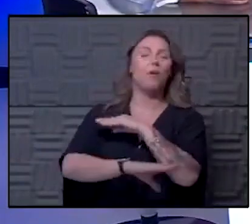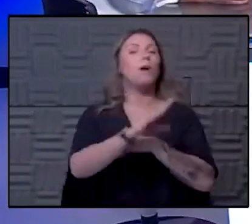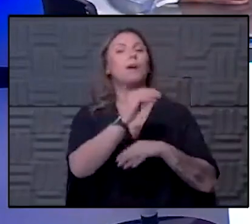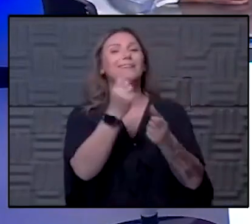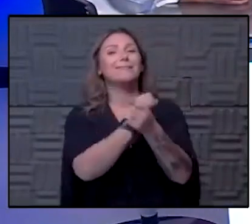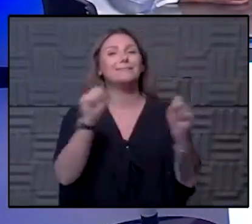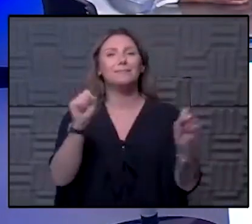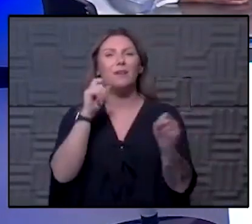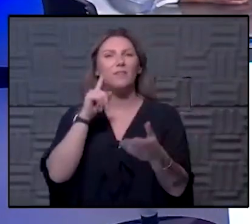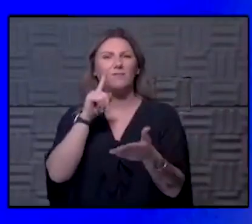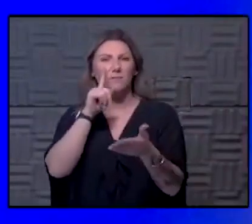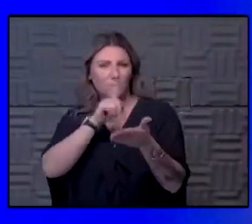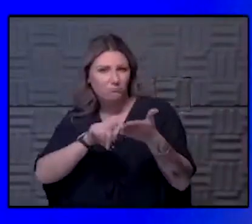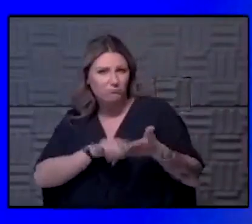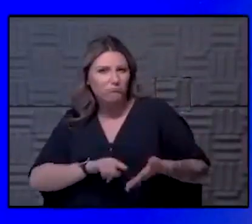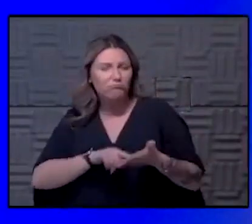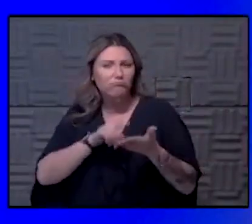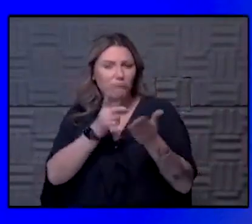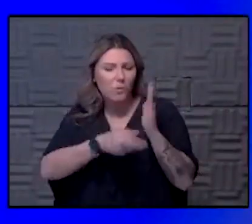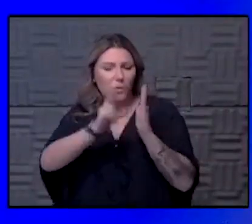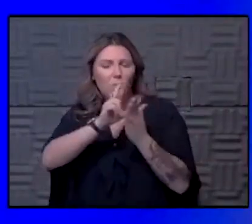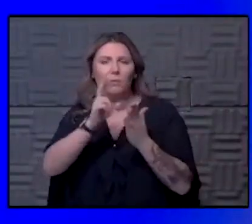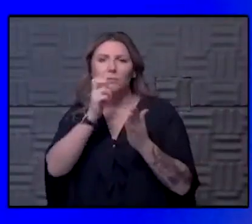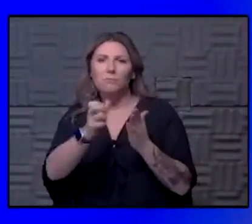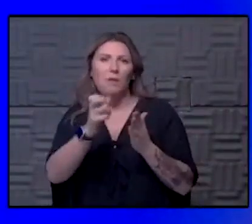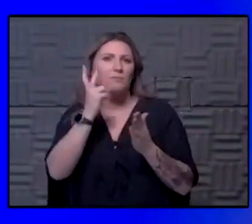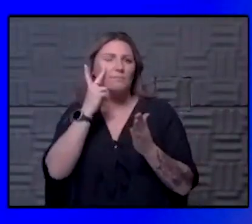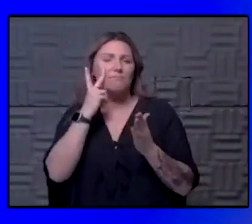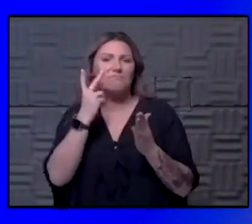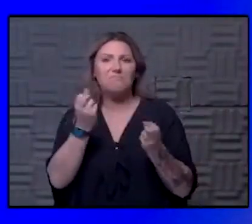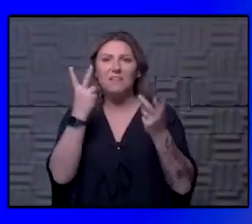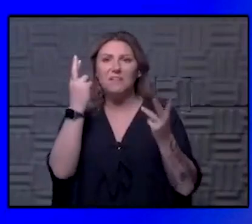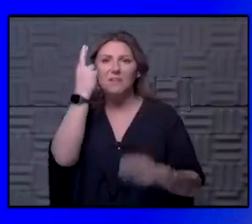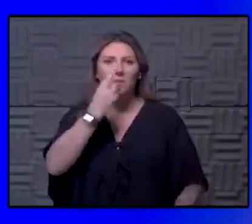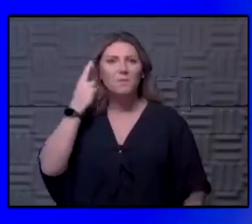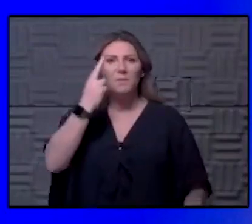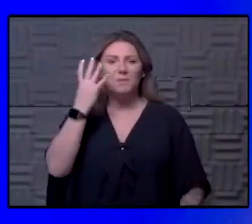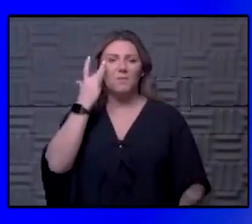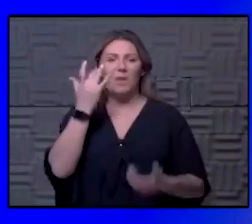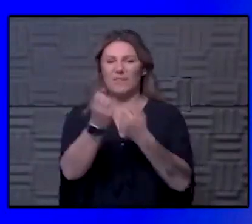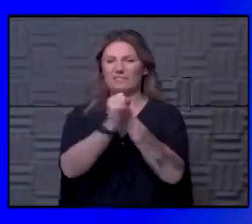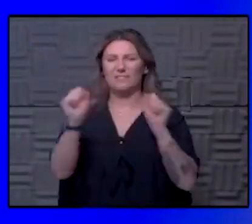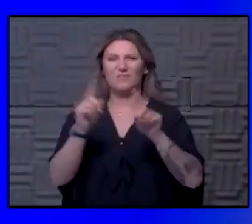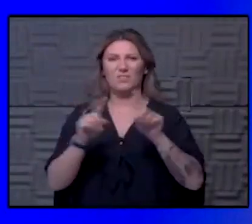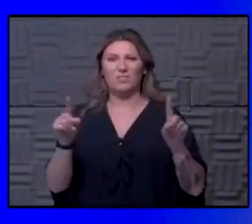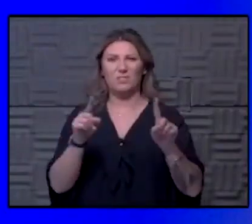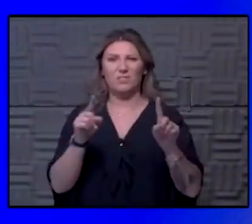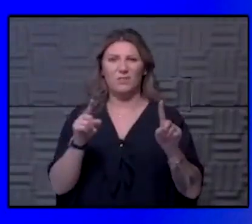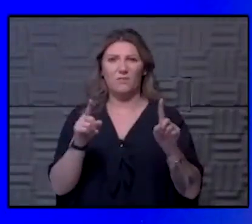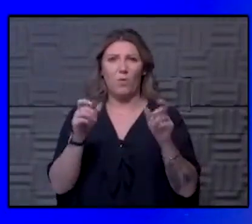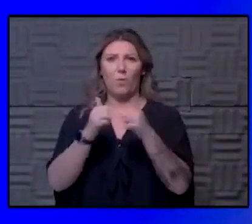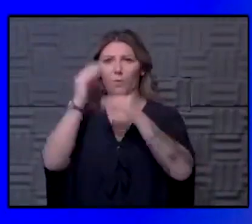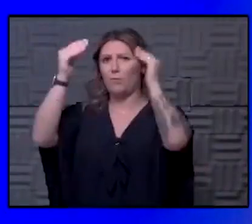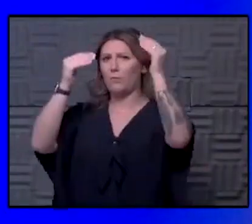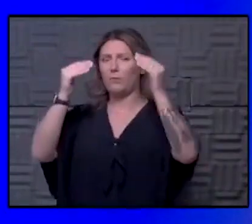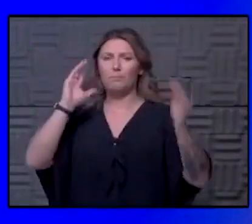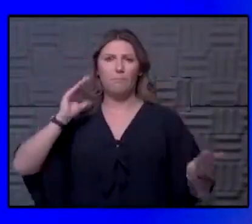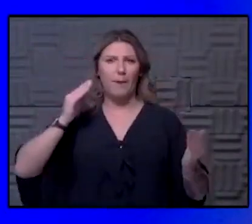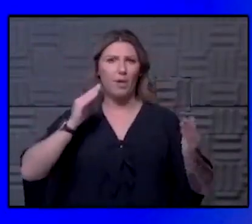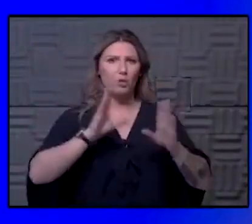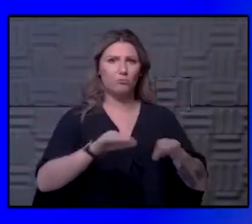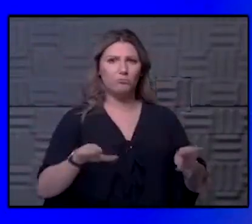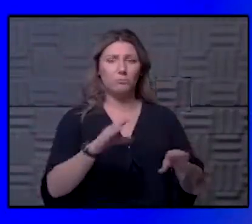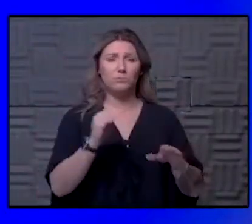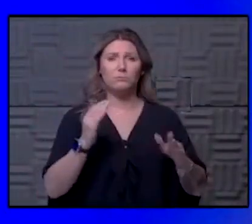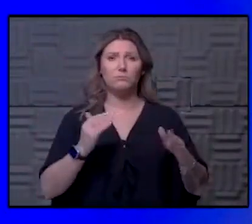I don't see or envision a lot of mechanistic reasons why the safety would be different in the children. Right. And even